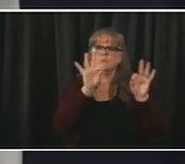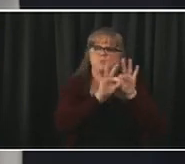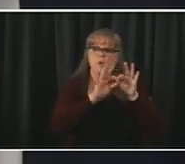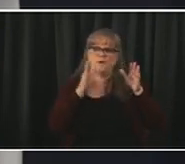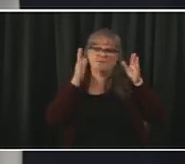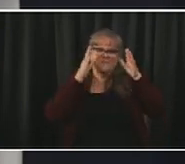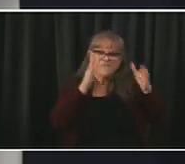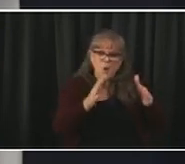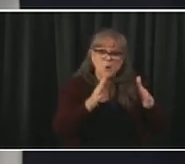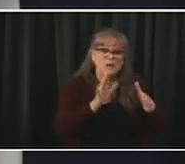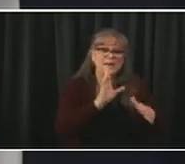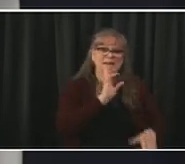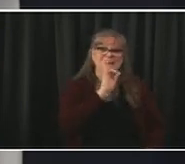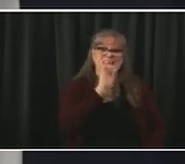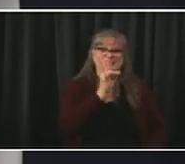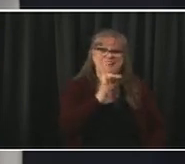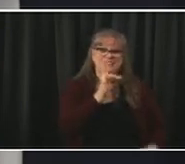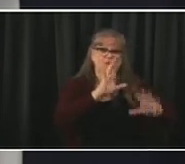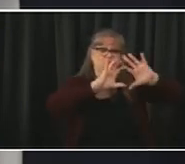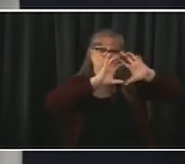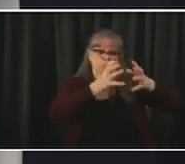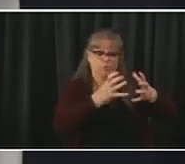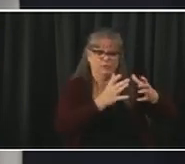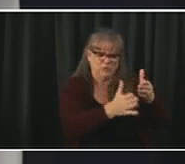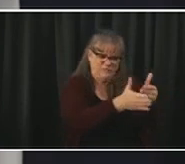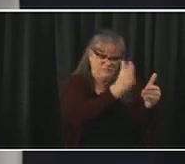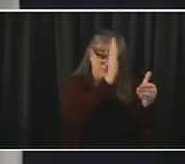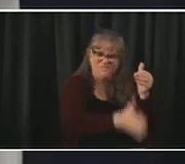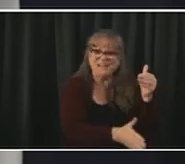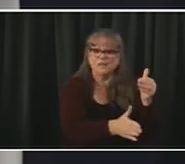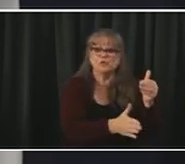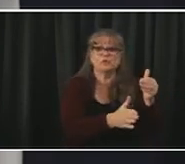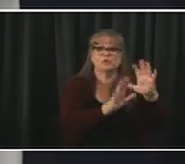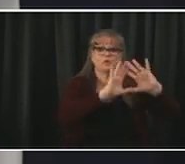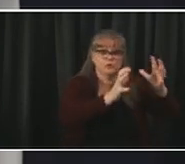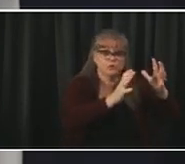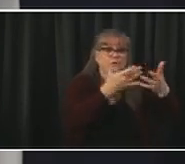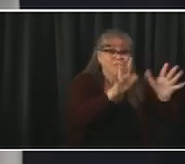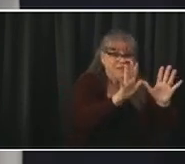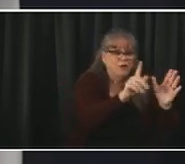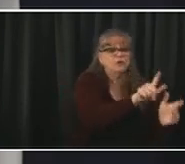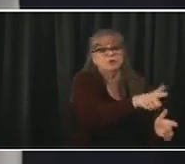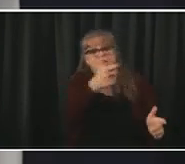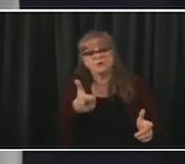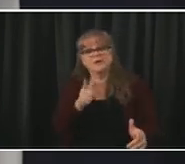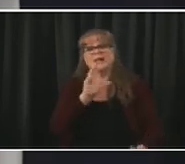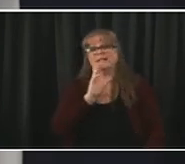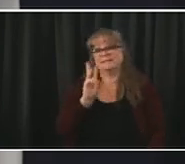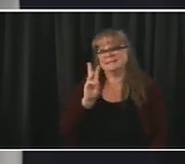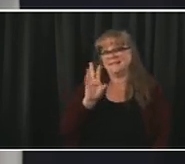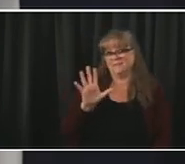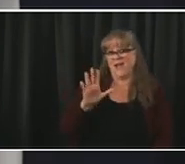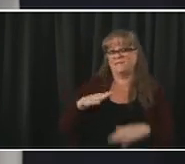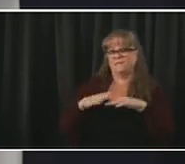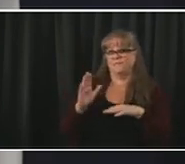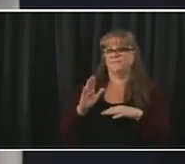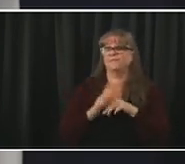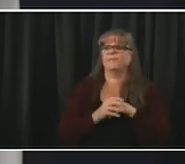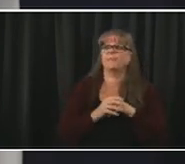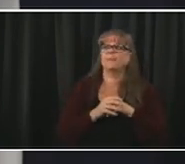groups. There's a window up until March 5th where they're the only folks that are out there and eligible, aside from the teacher program, which is